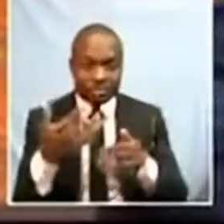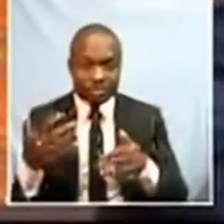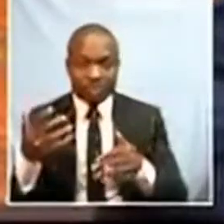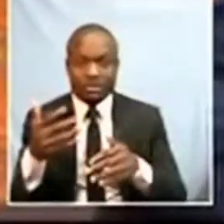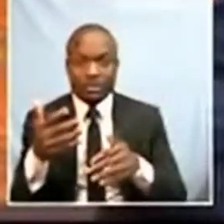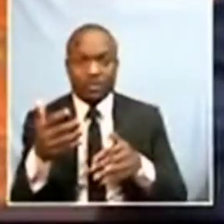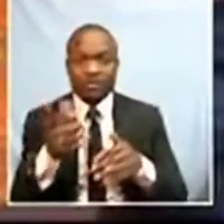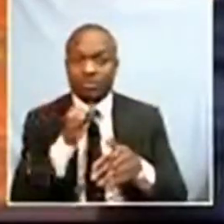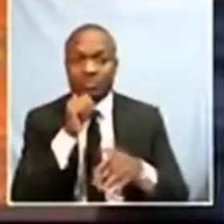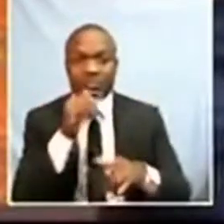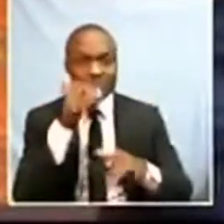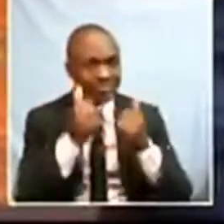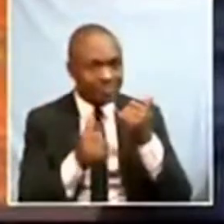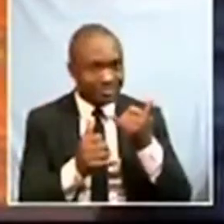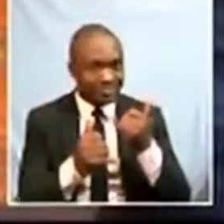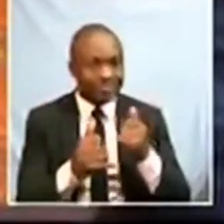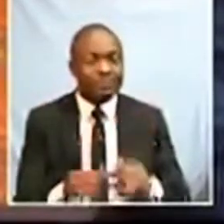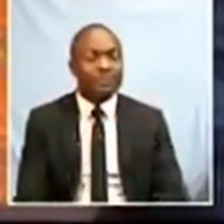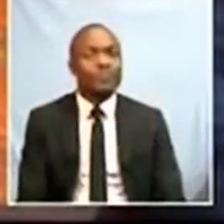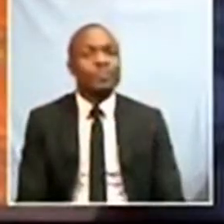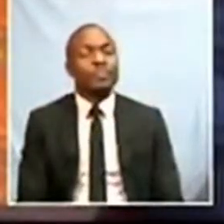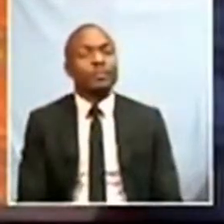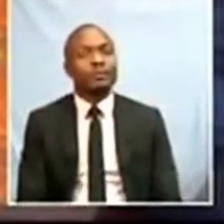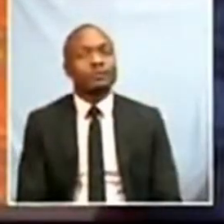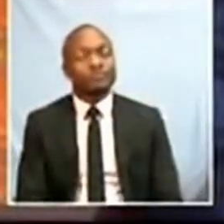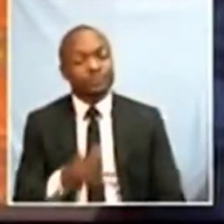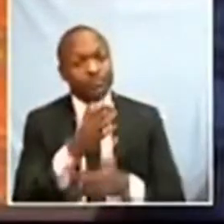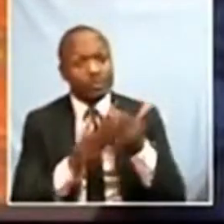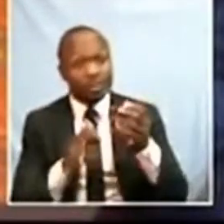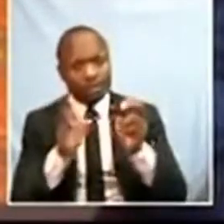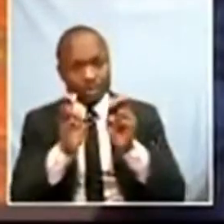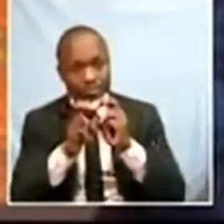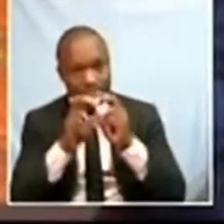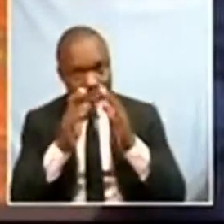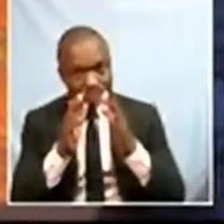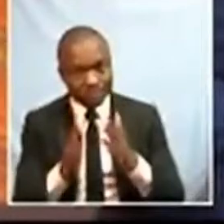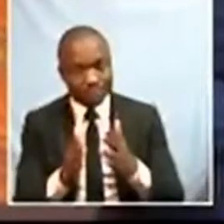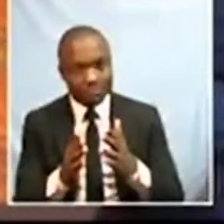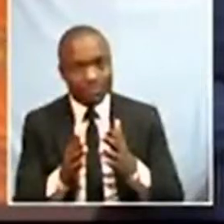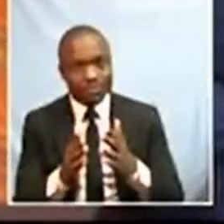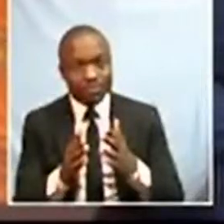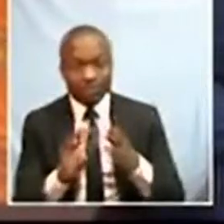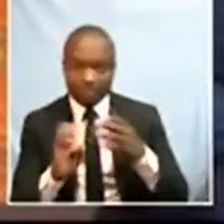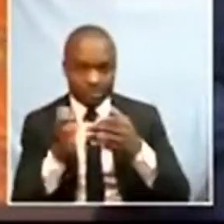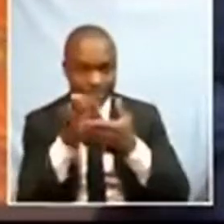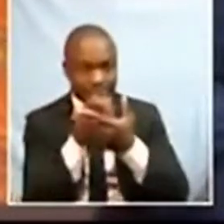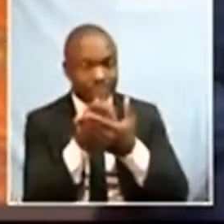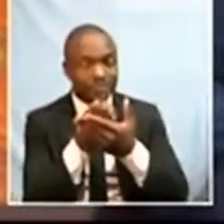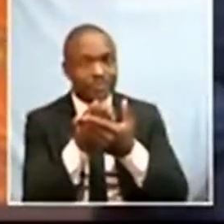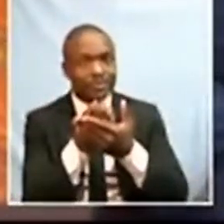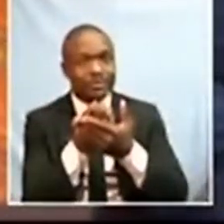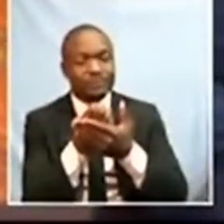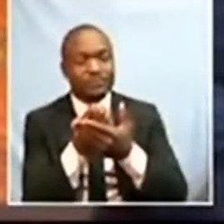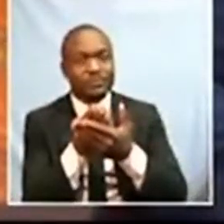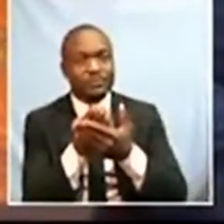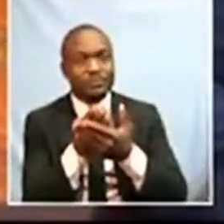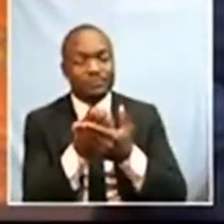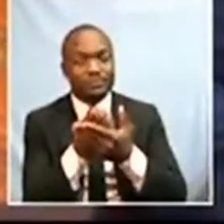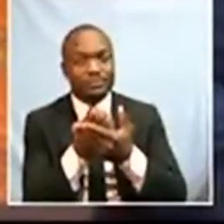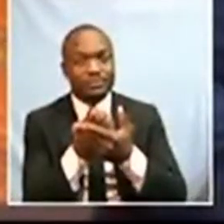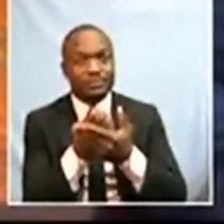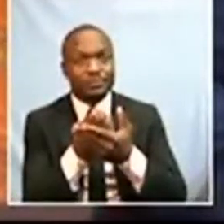left, and because for some contractors that were actually engaged,